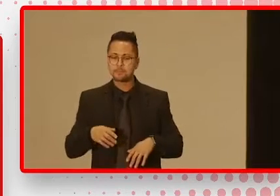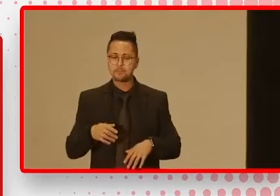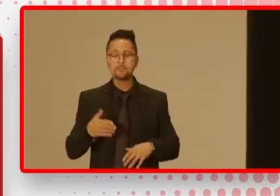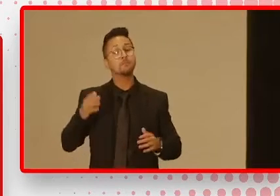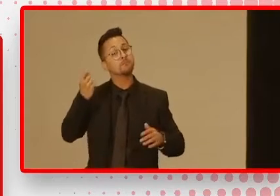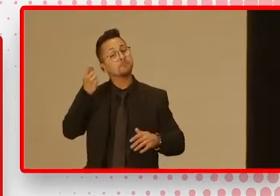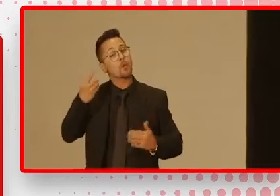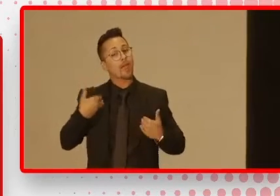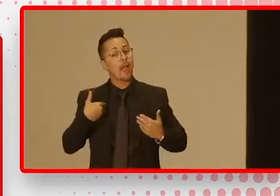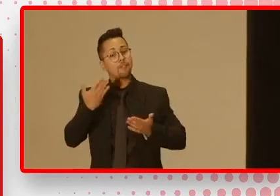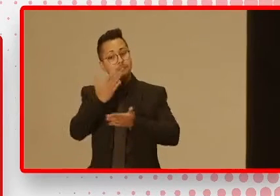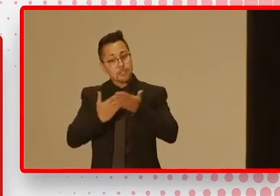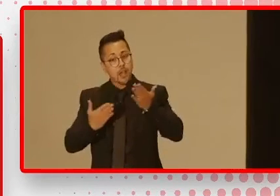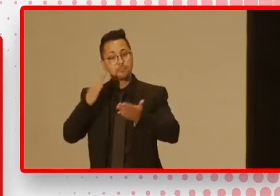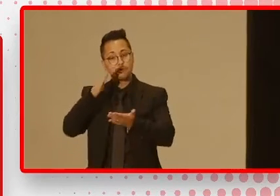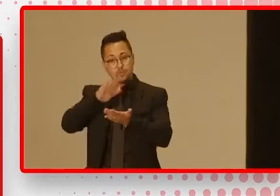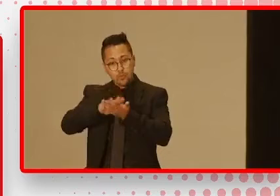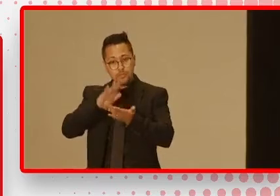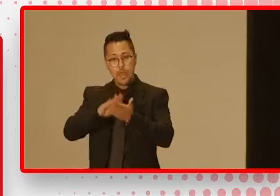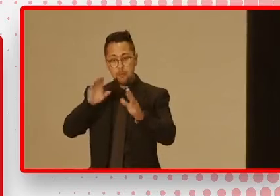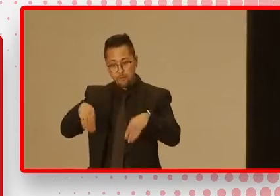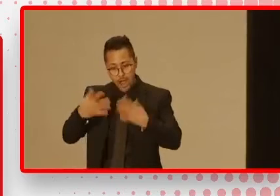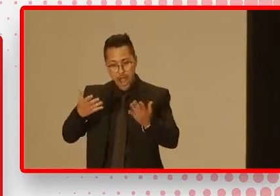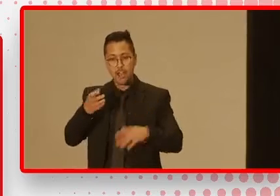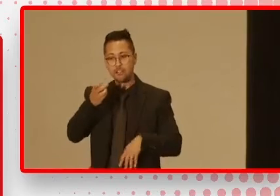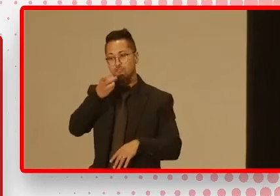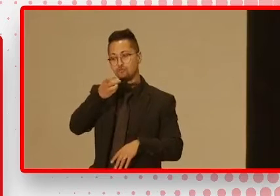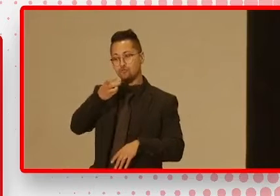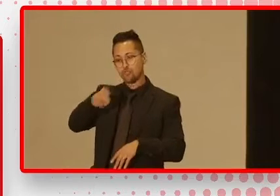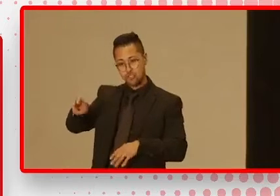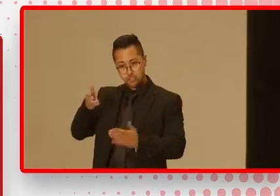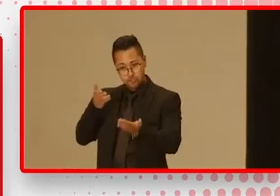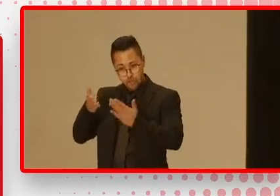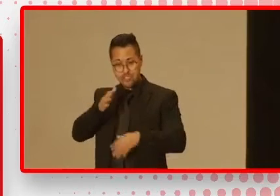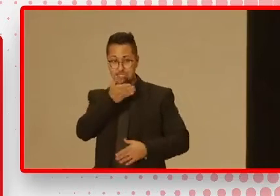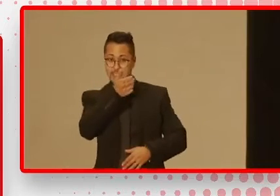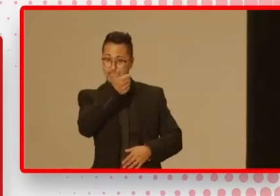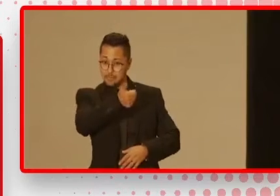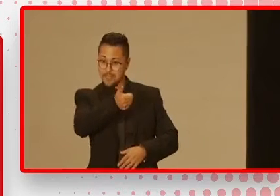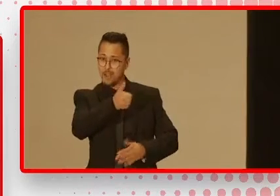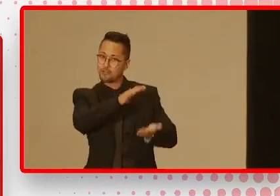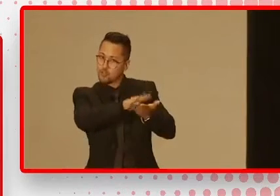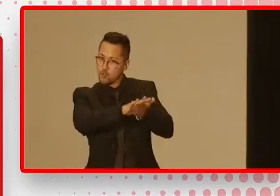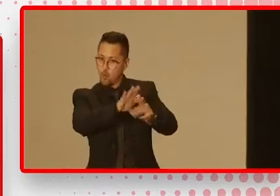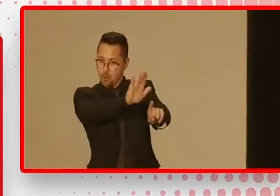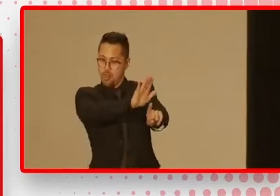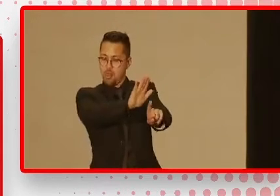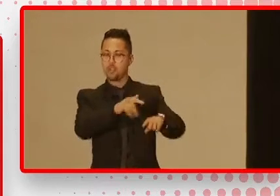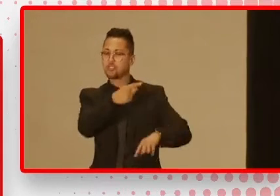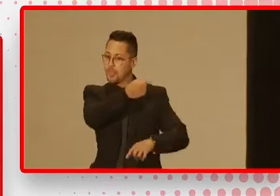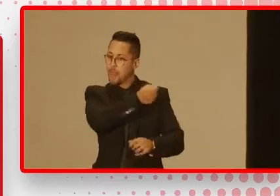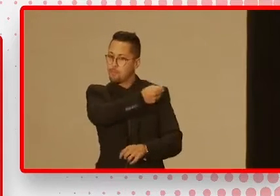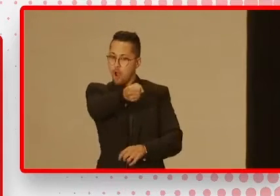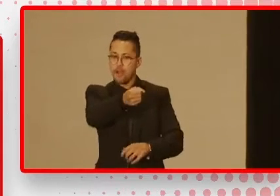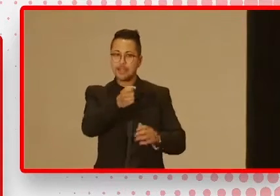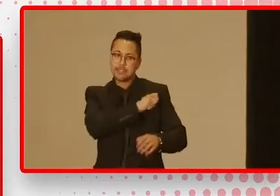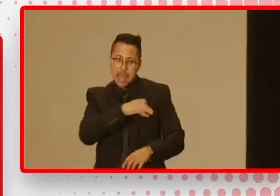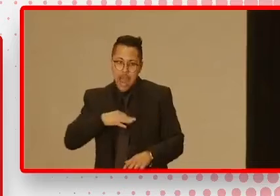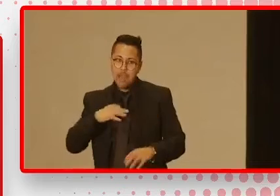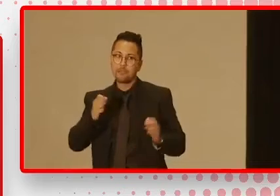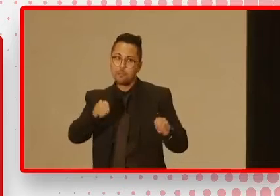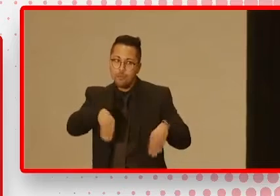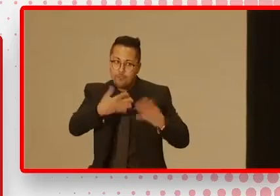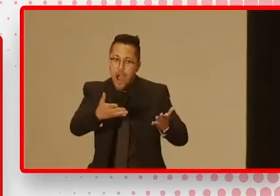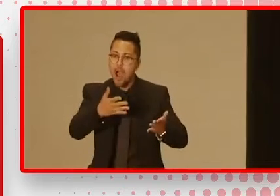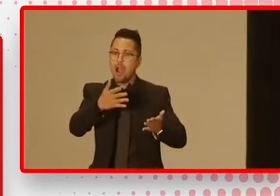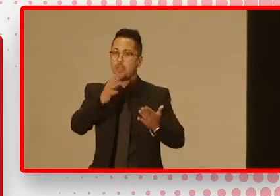schools that are providing the pre-employment transition services themselves. So they've actually brought in staff to provide that curriculum.